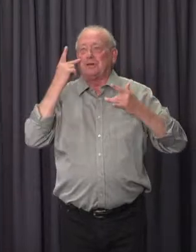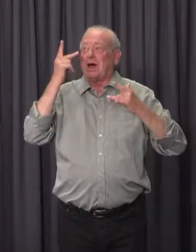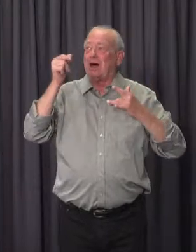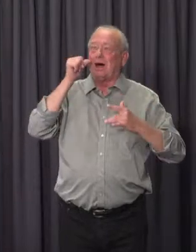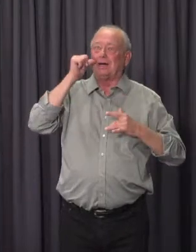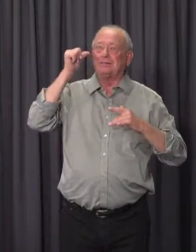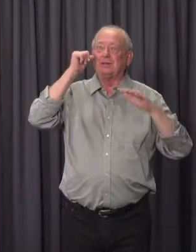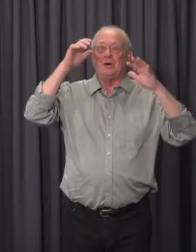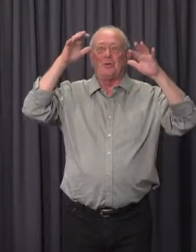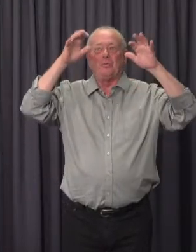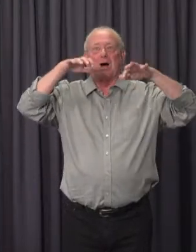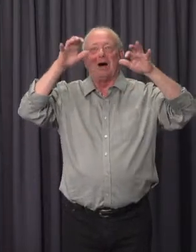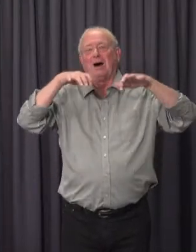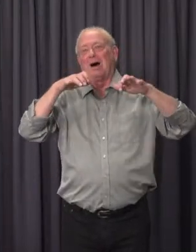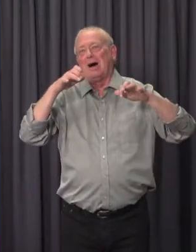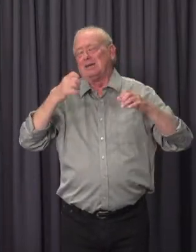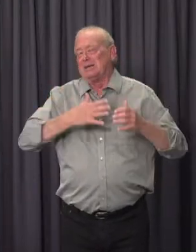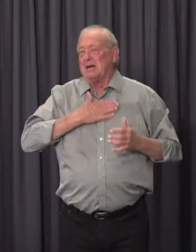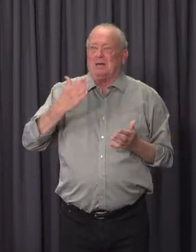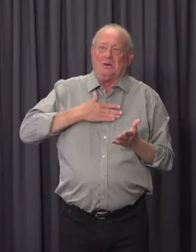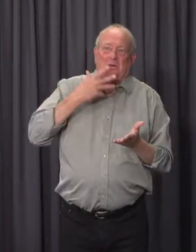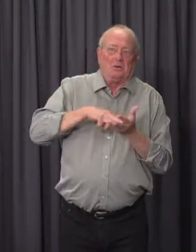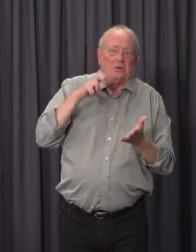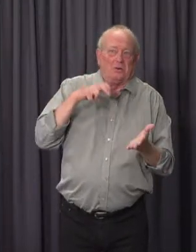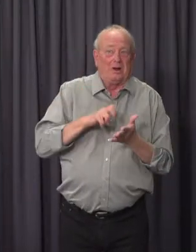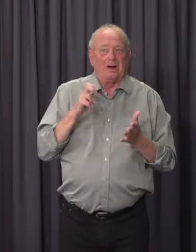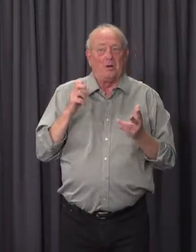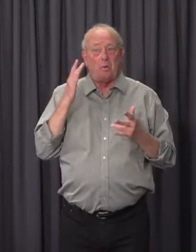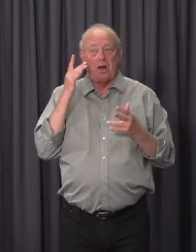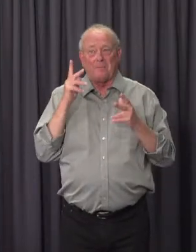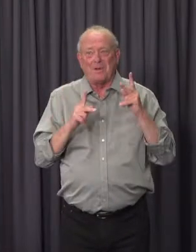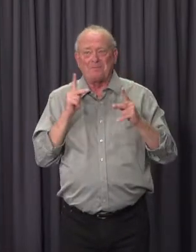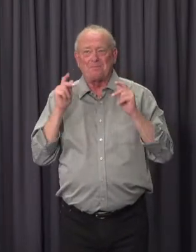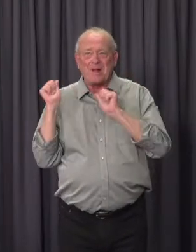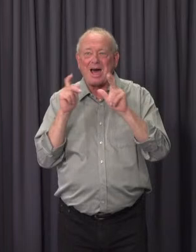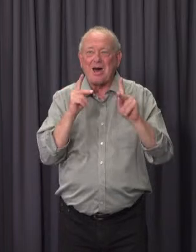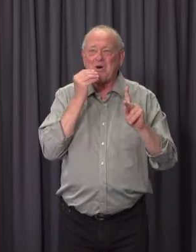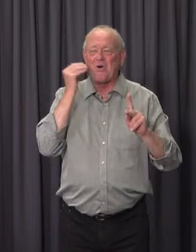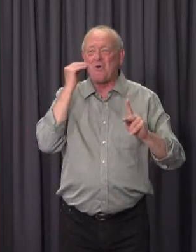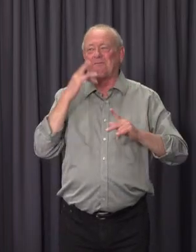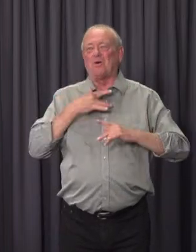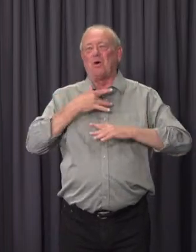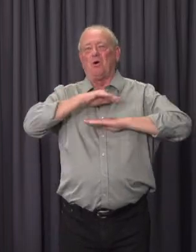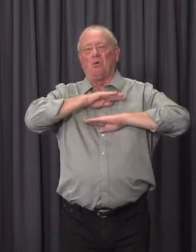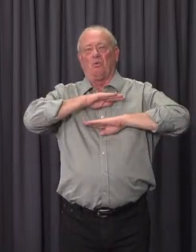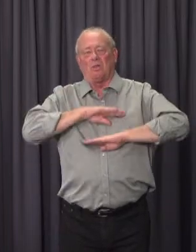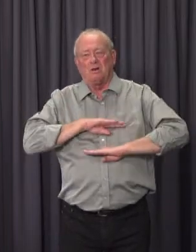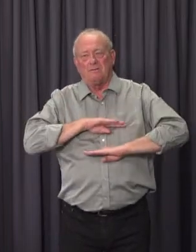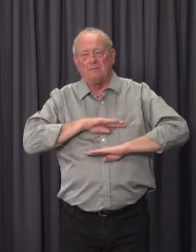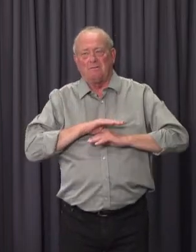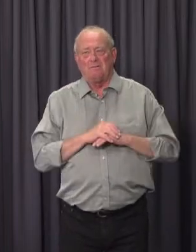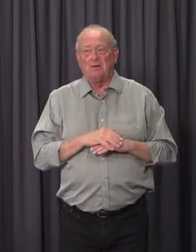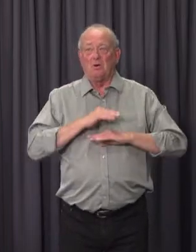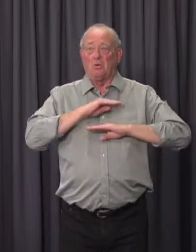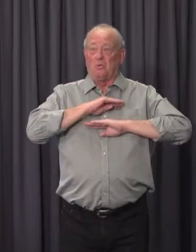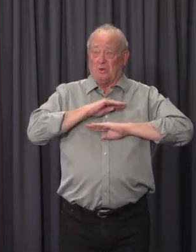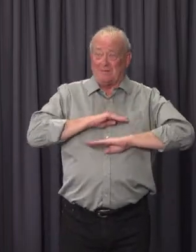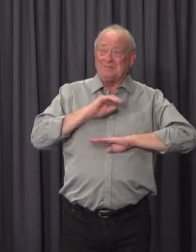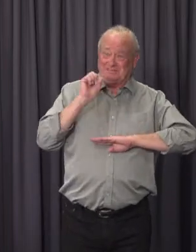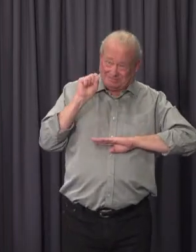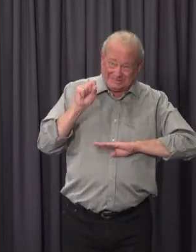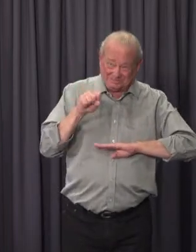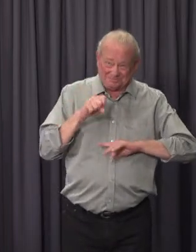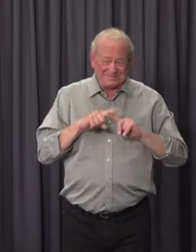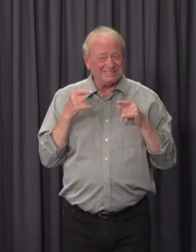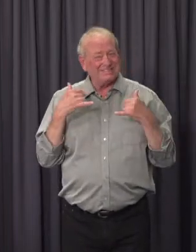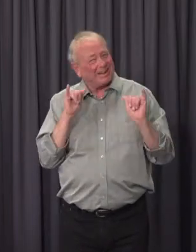I will say that while conditions are helping, there's still work to do to contain these wildfires. We'll keep working hard on